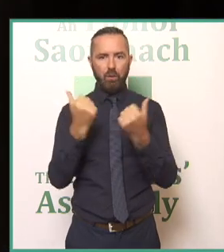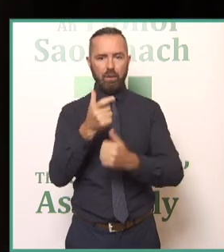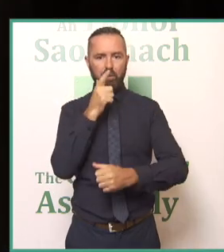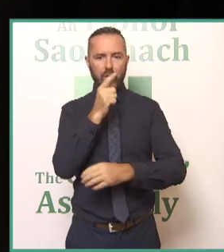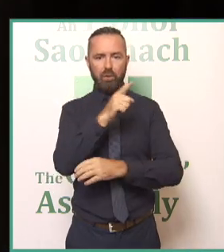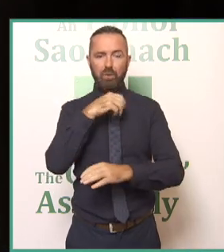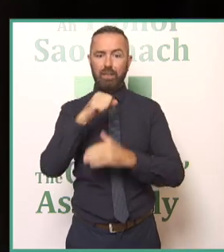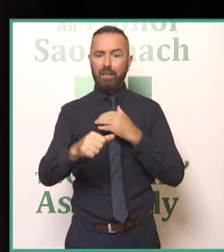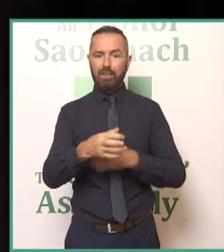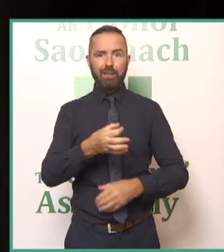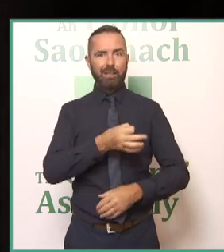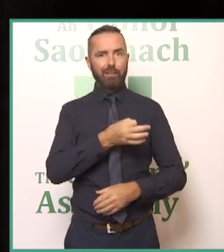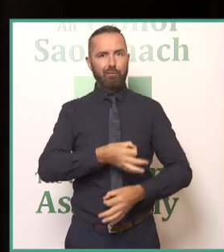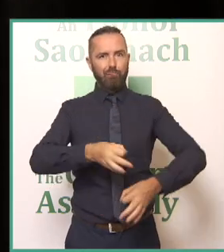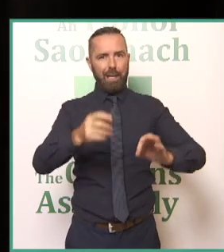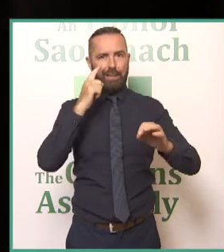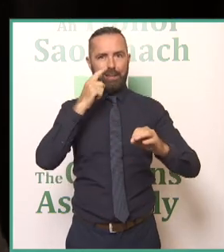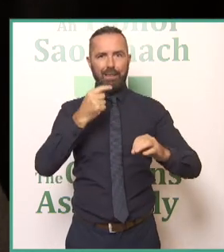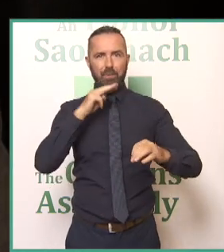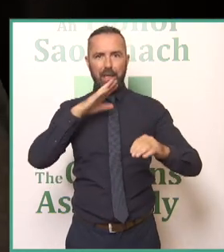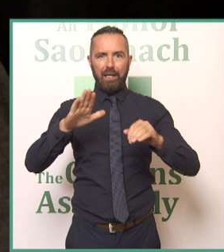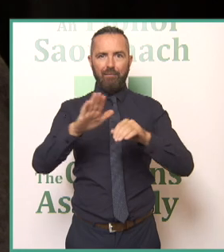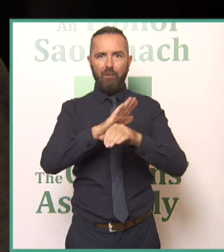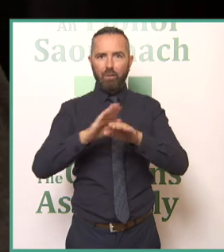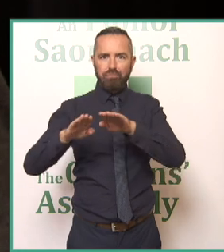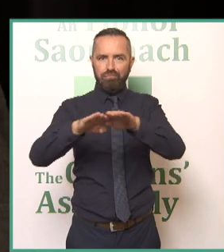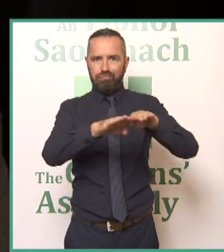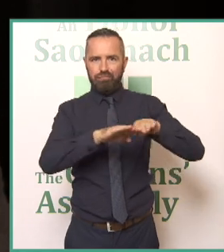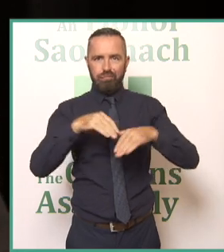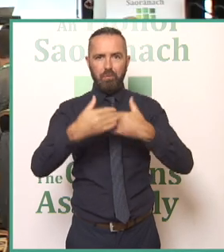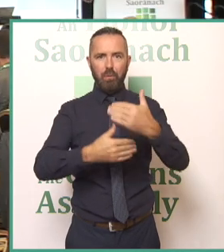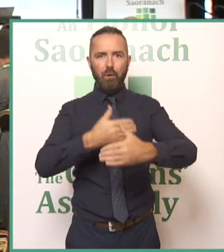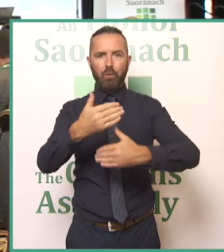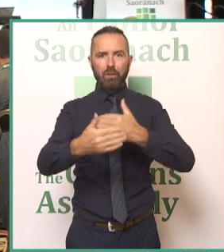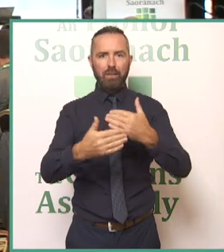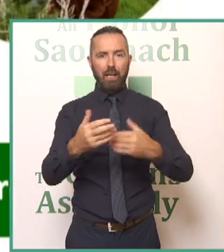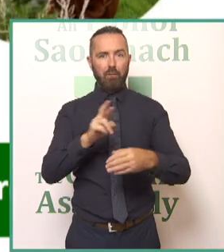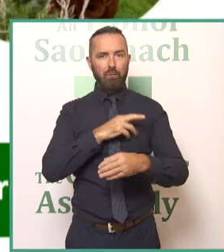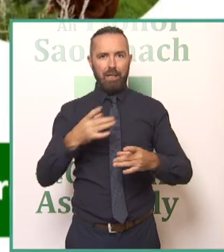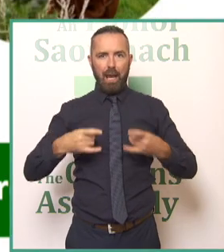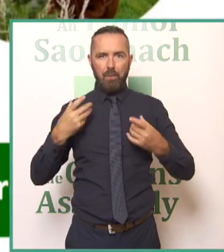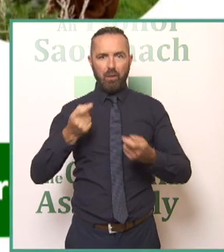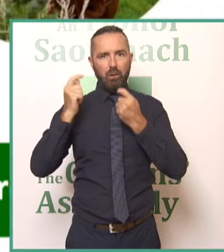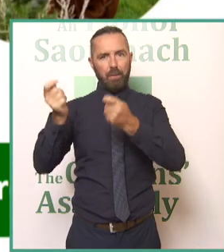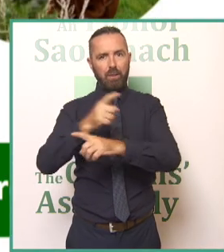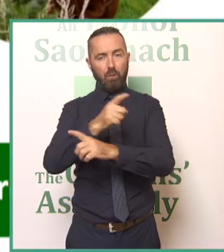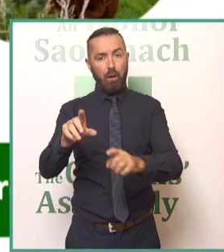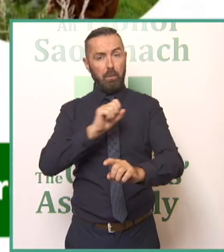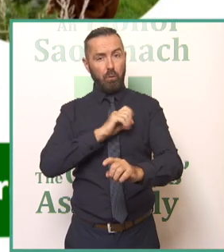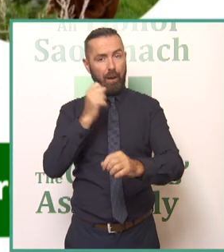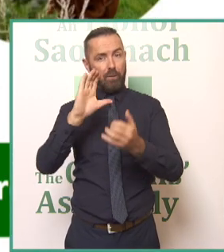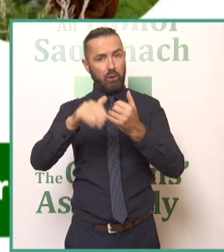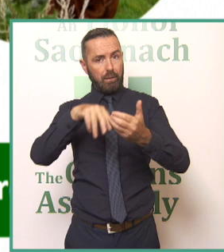It's really great to see this deliberative process, and we've been a big supporters of it, making a submission and everything, which I'm sure you've had an opportunity to look